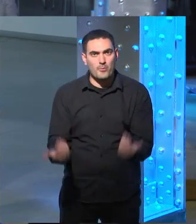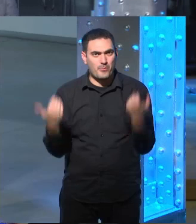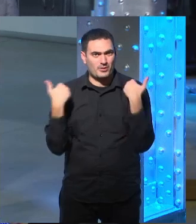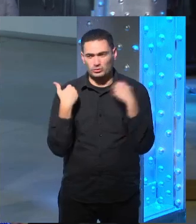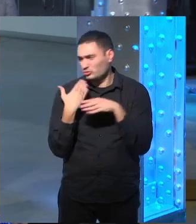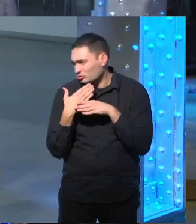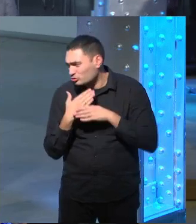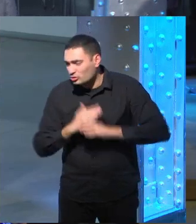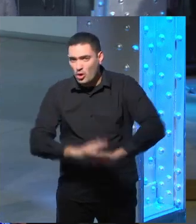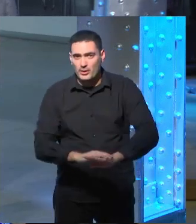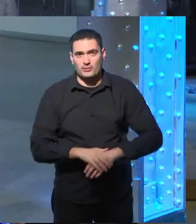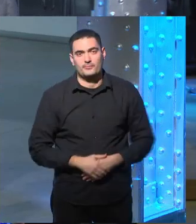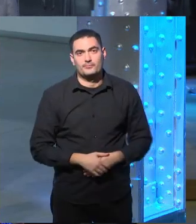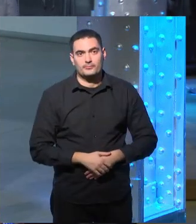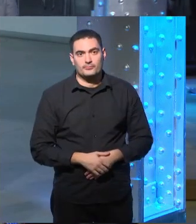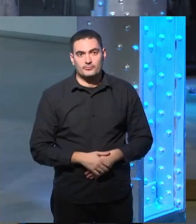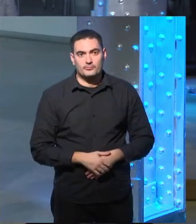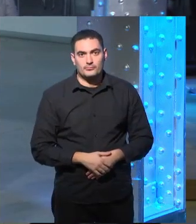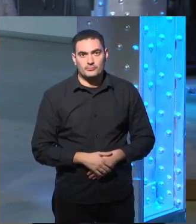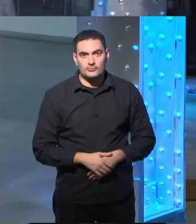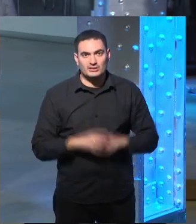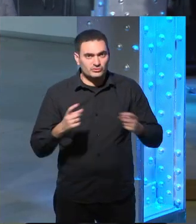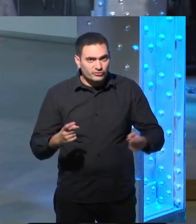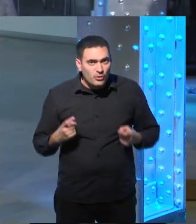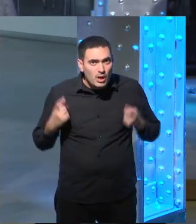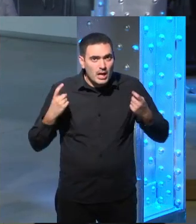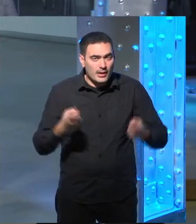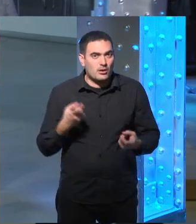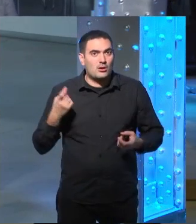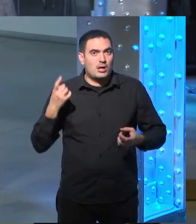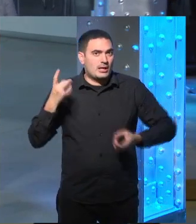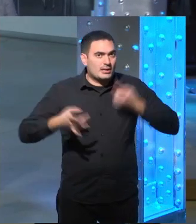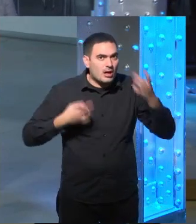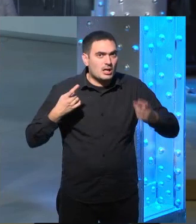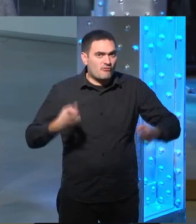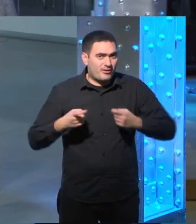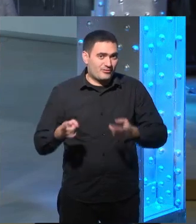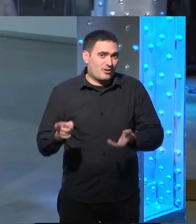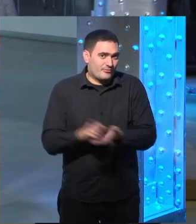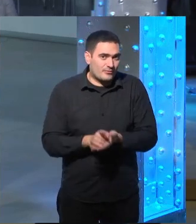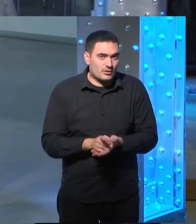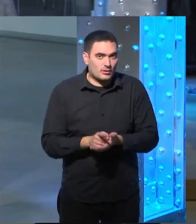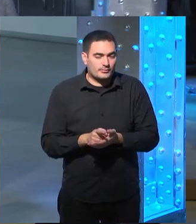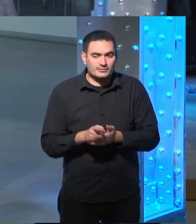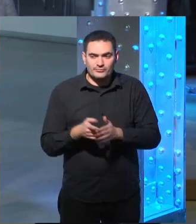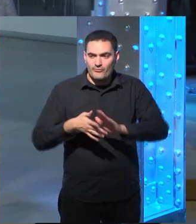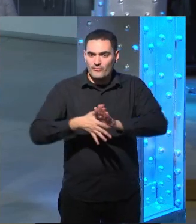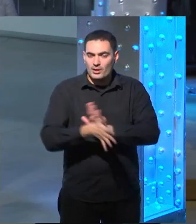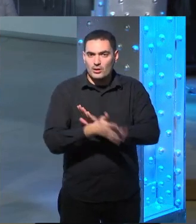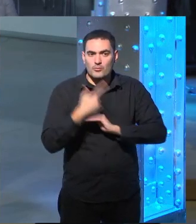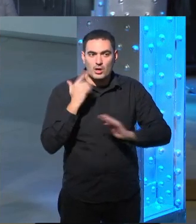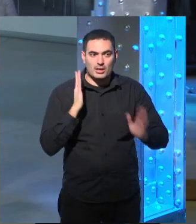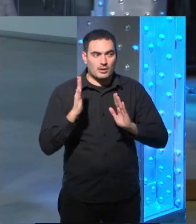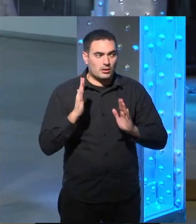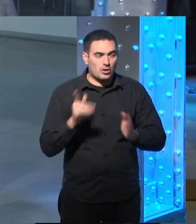those competences and those skills: resilience, change management, effort, creativity. They know how to